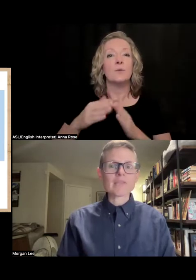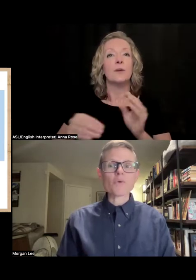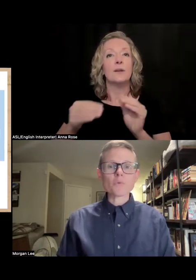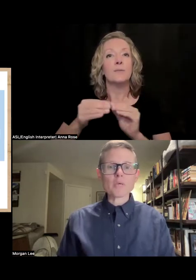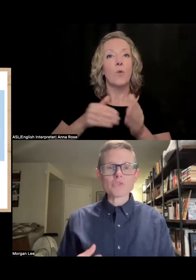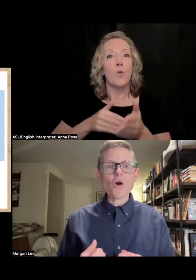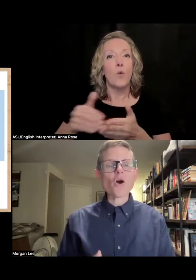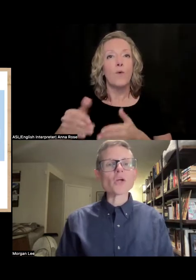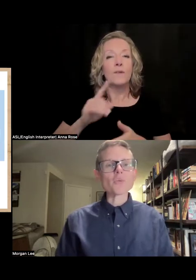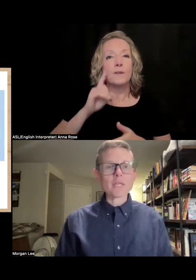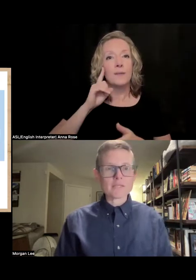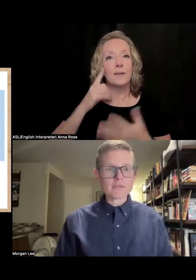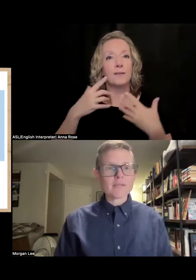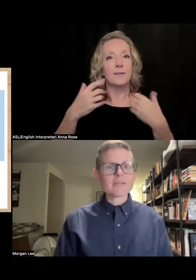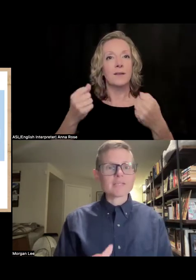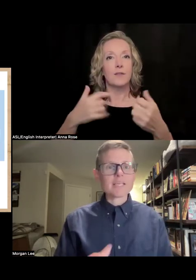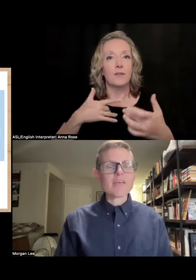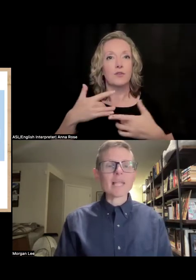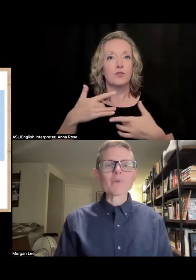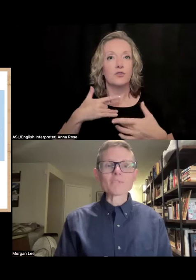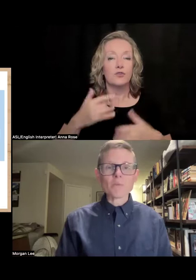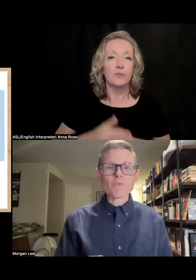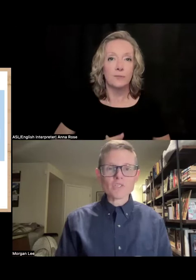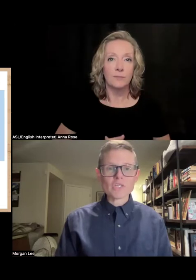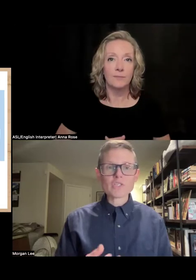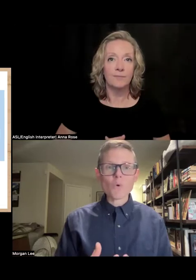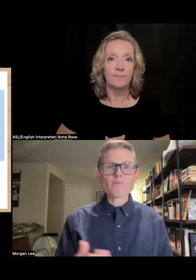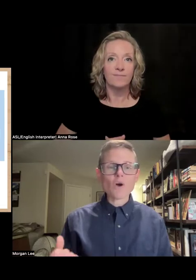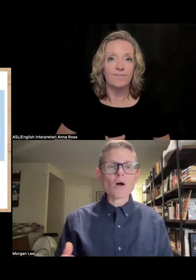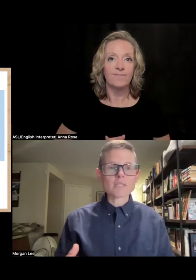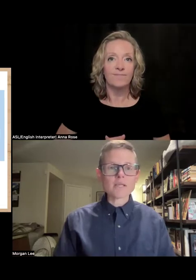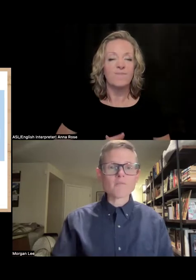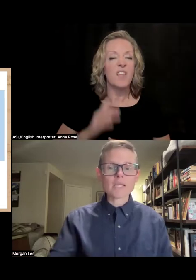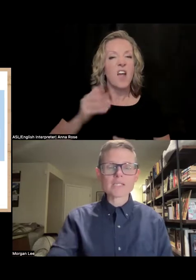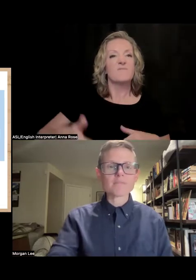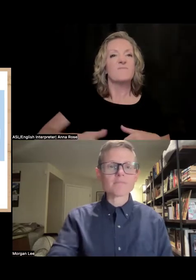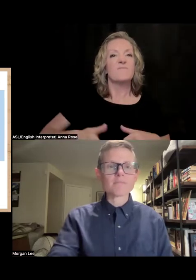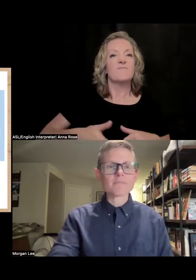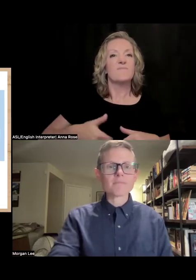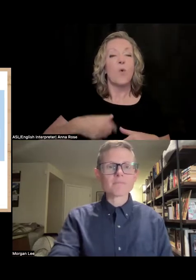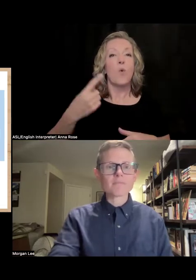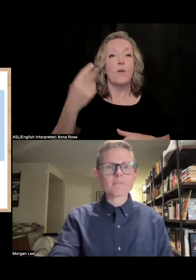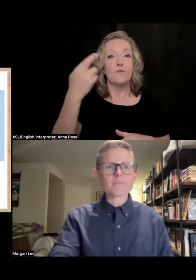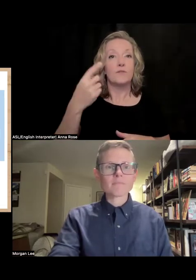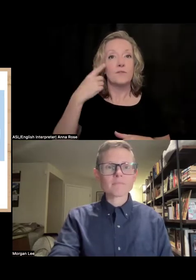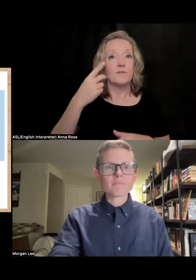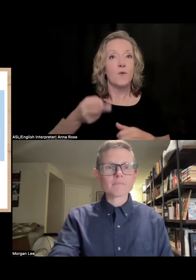I think there would be a strong argument to say that language deprivation is one of the causes of this.